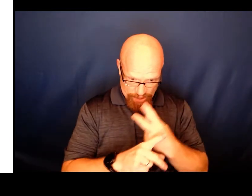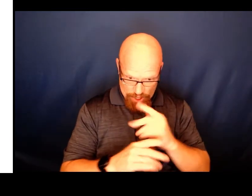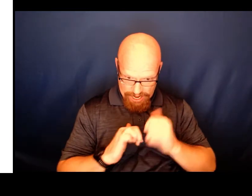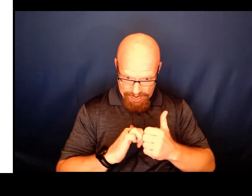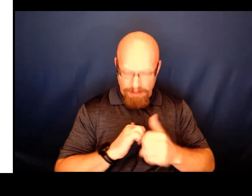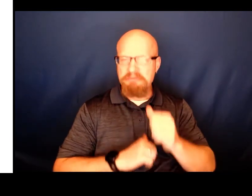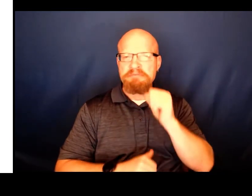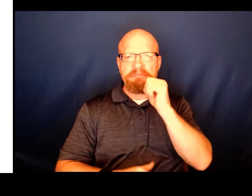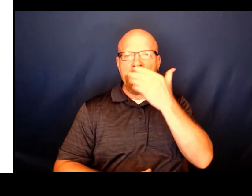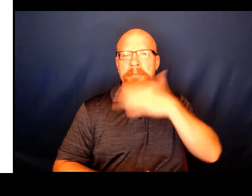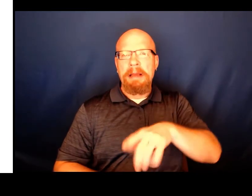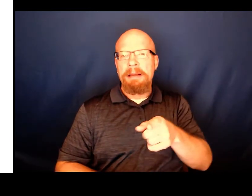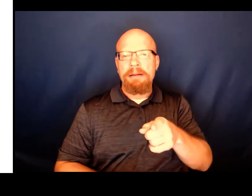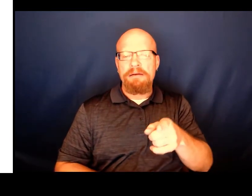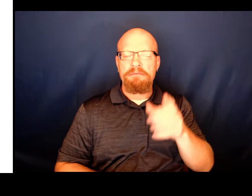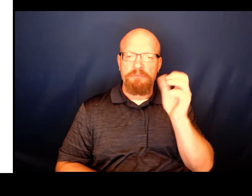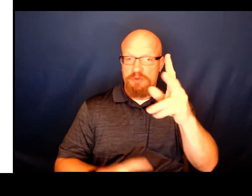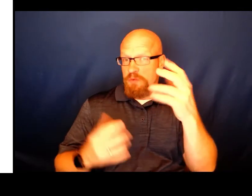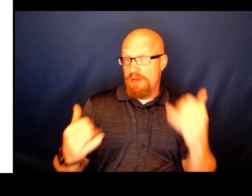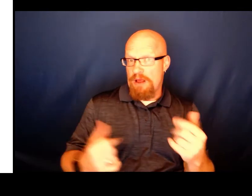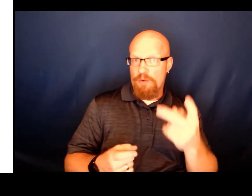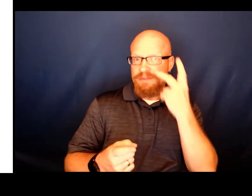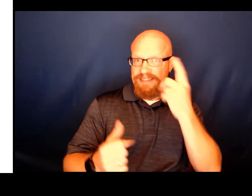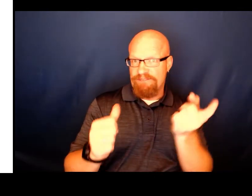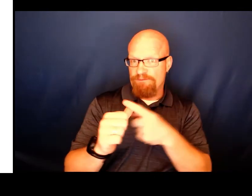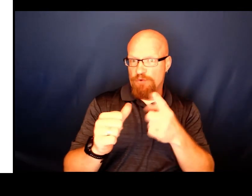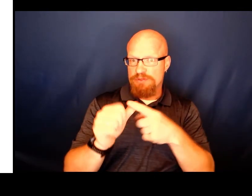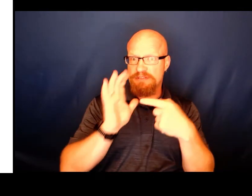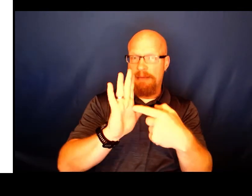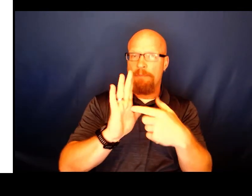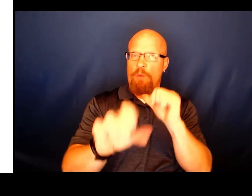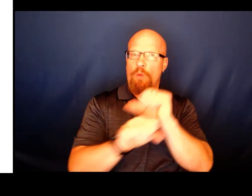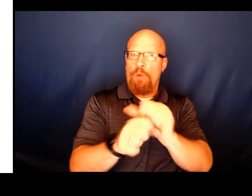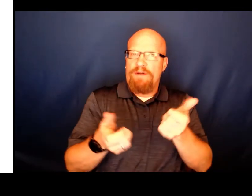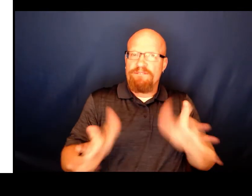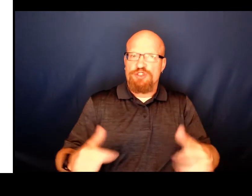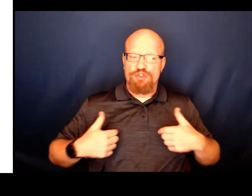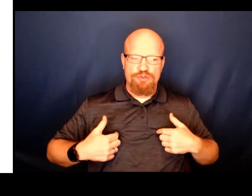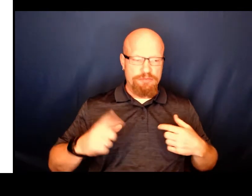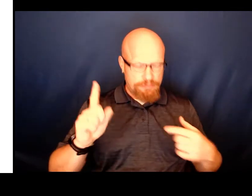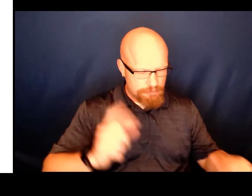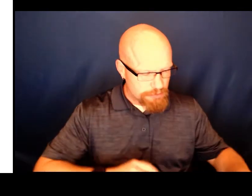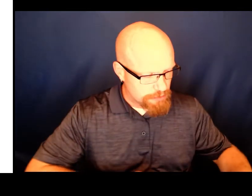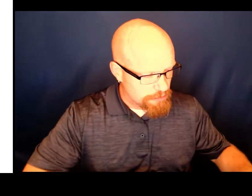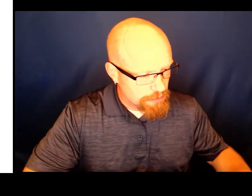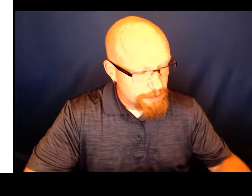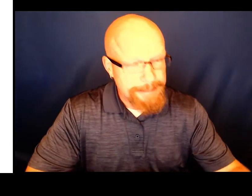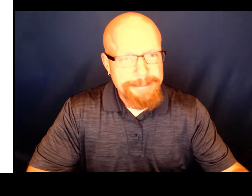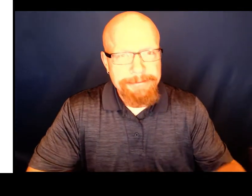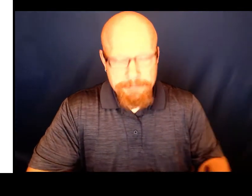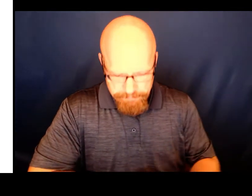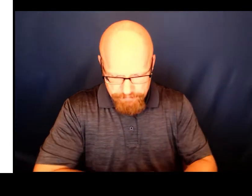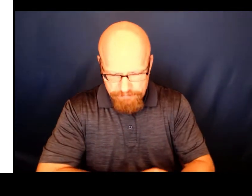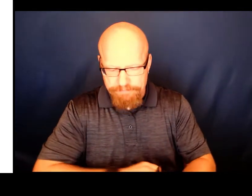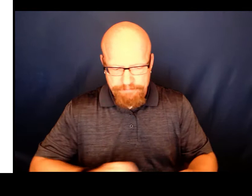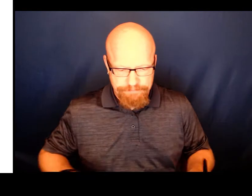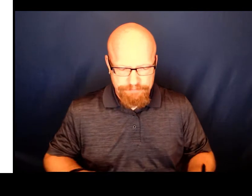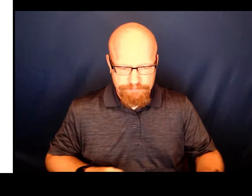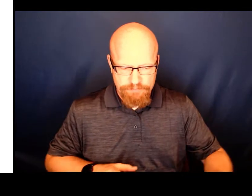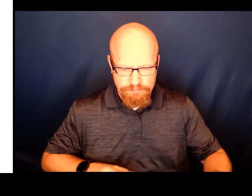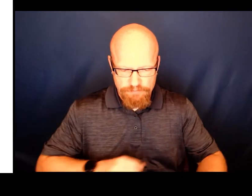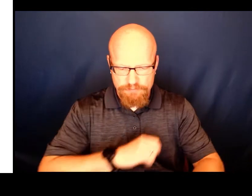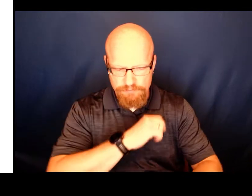divide and figure out how, it's not that difficult, or multiply. The first example, we've already worked through it.